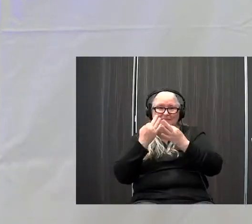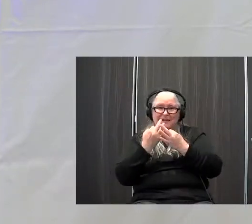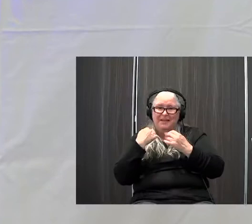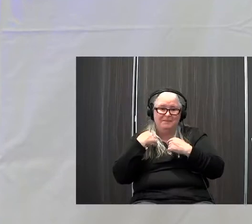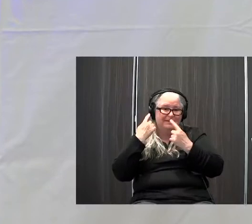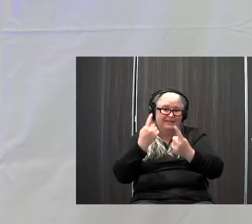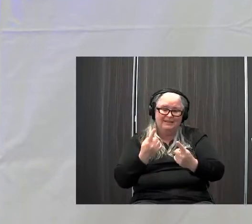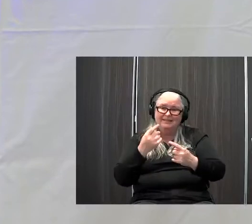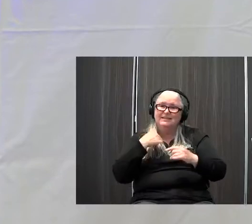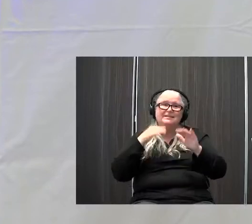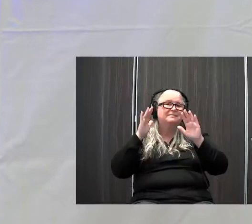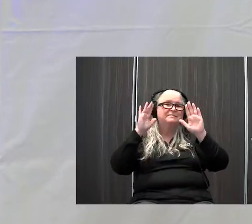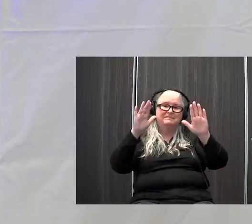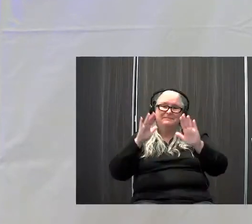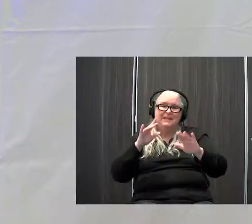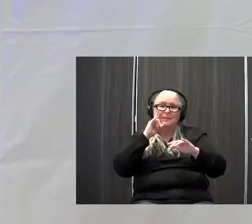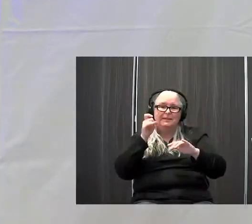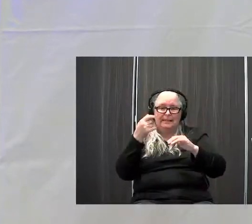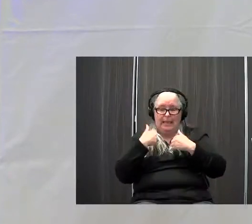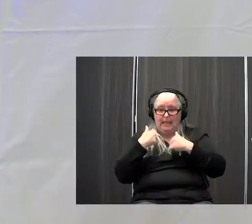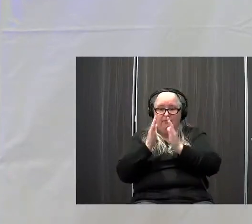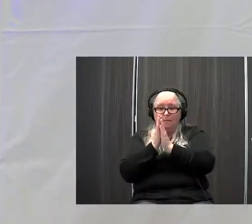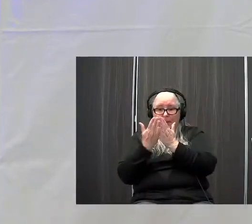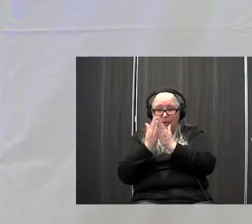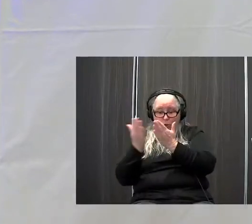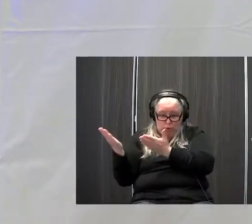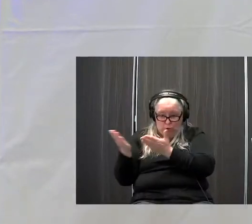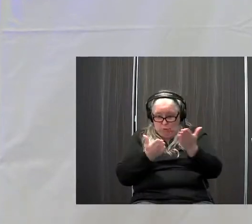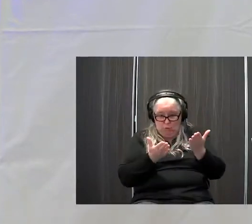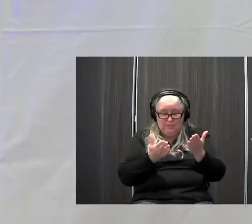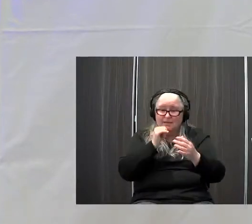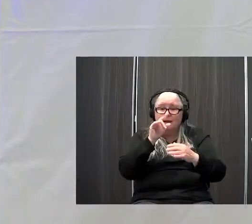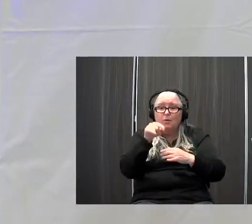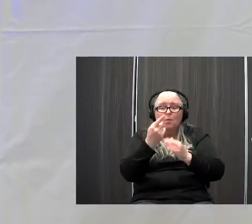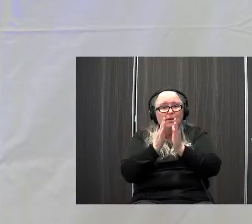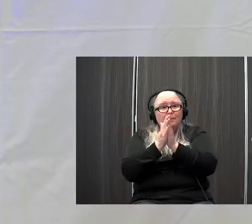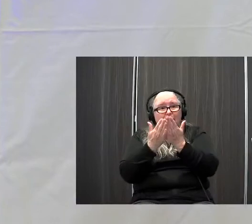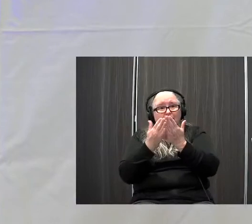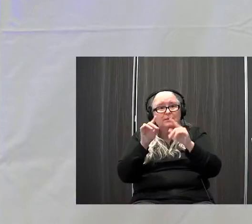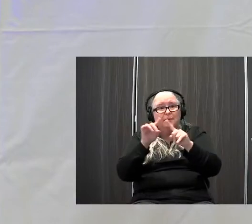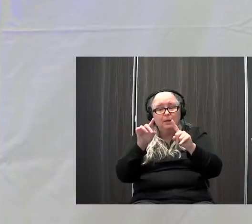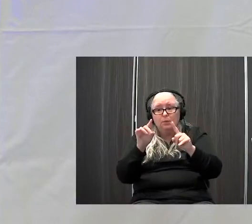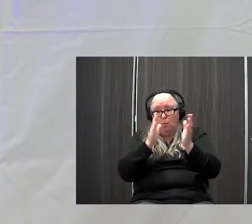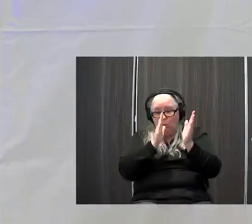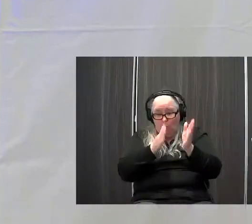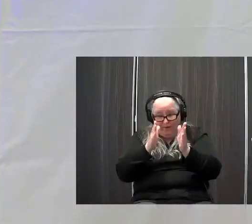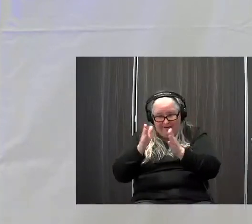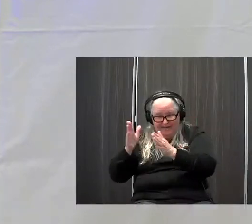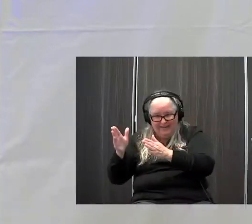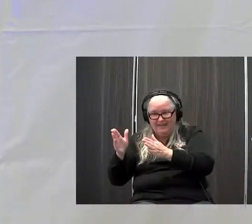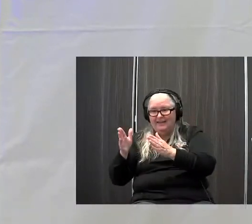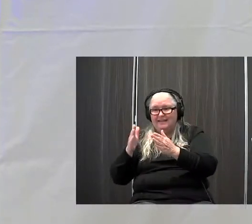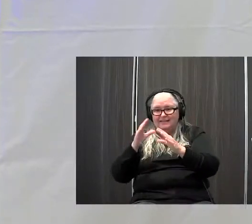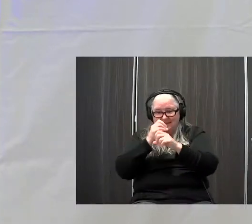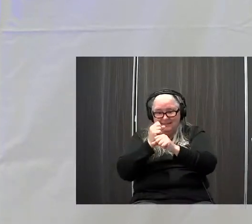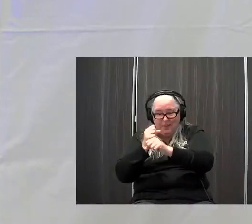phenomenal because they come with binders, and not just binders, but organized layouts and summaries